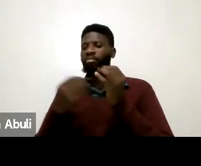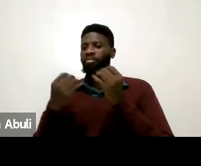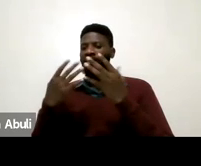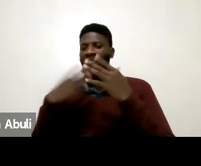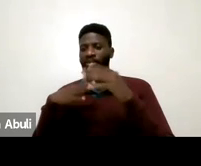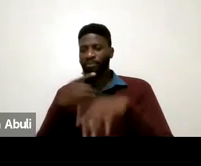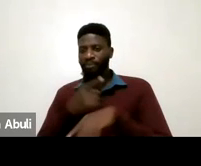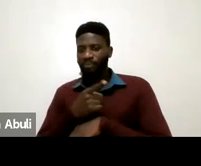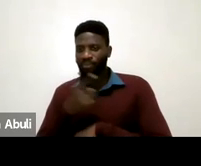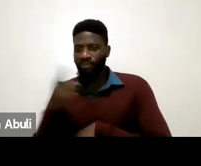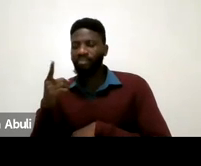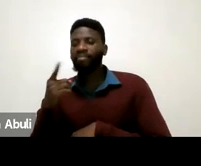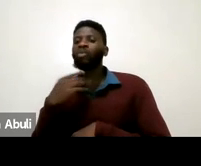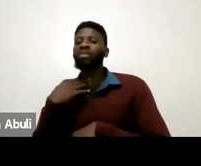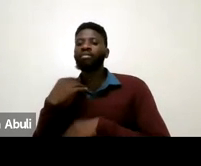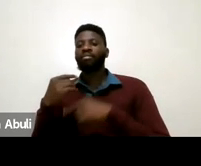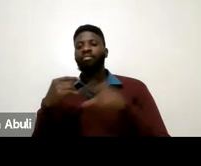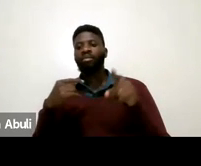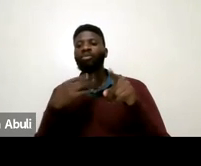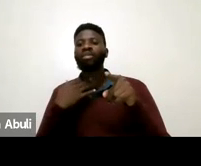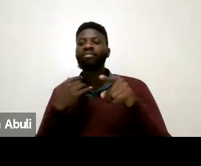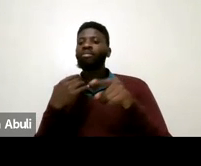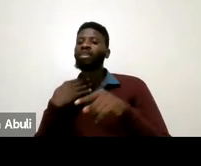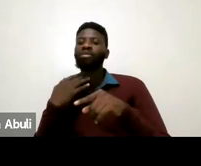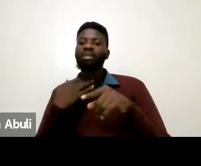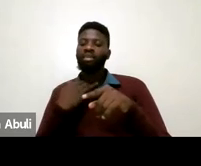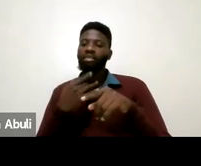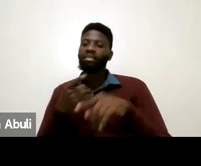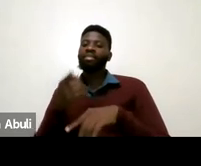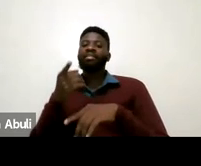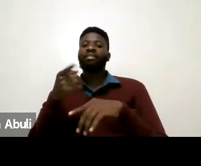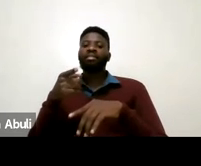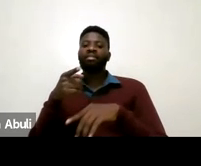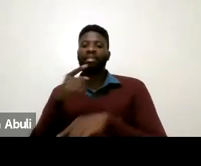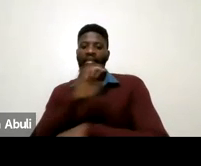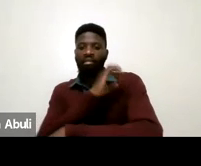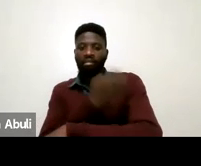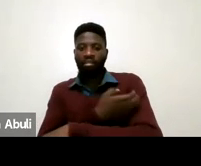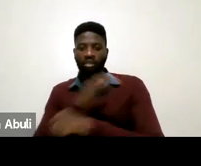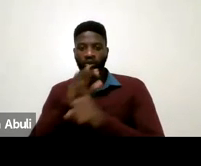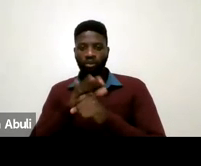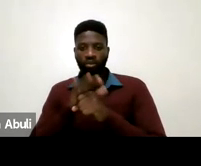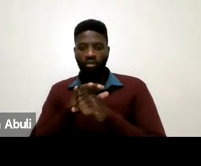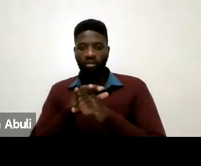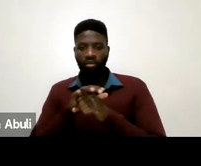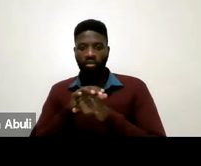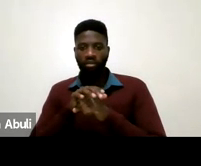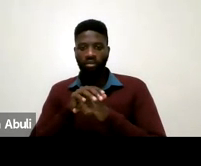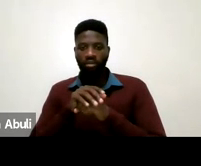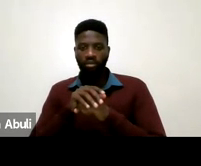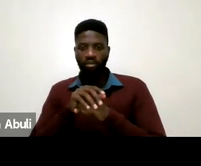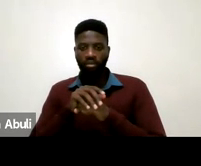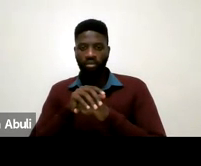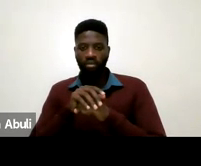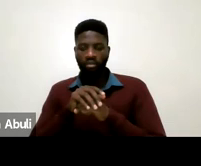prospective candidates, it takes a lot of energy from you. Sometimes it does not allow you to get adequate time